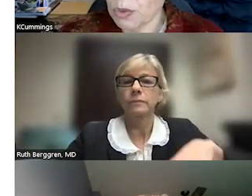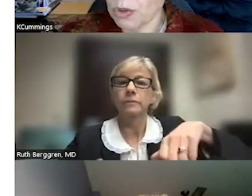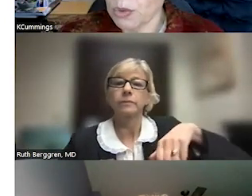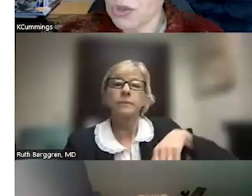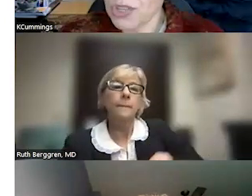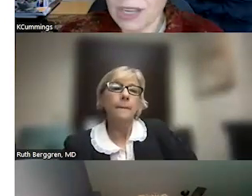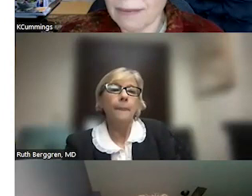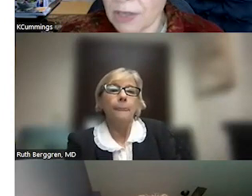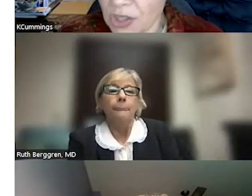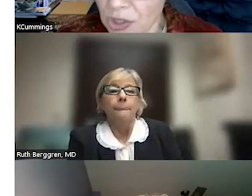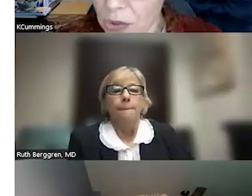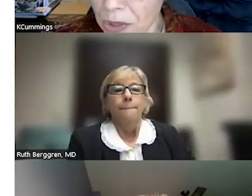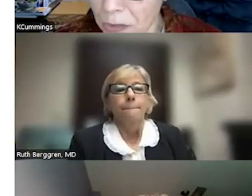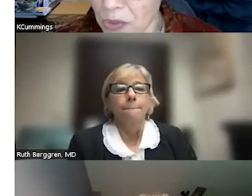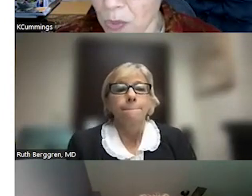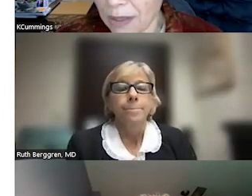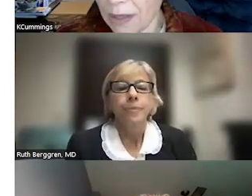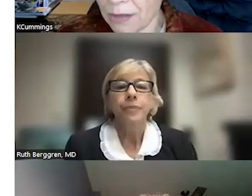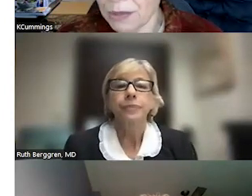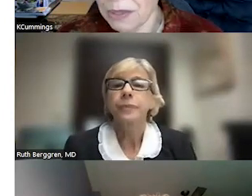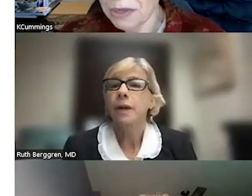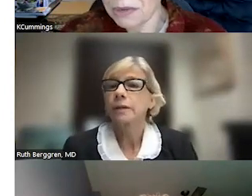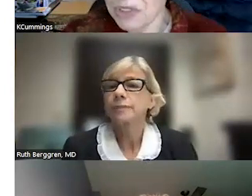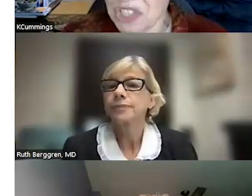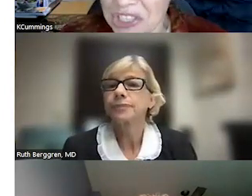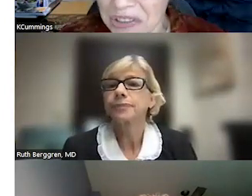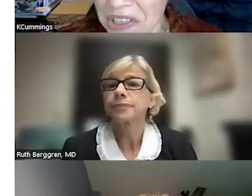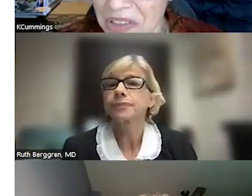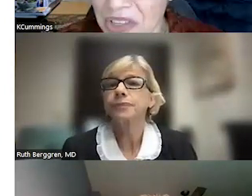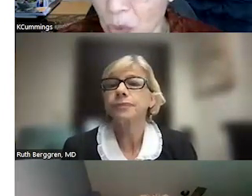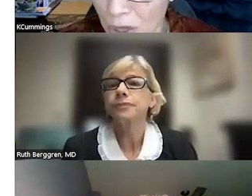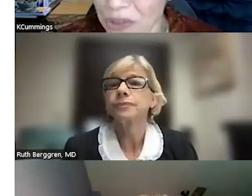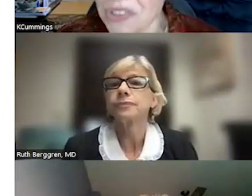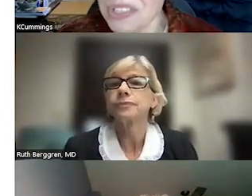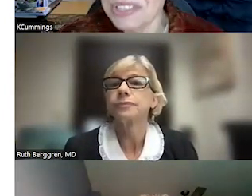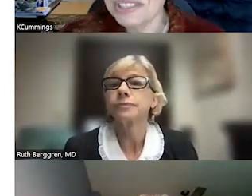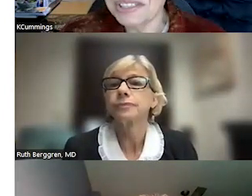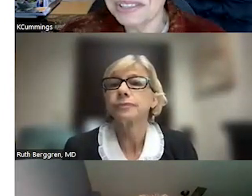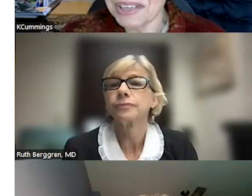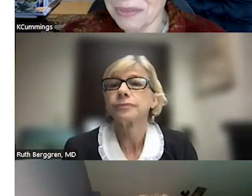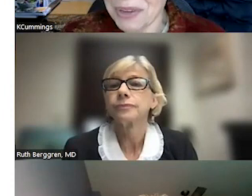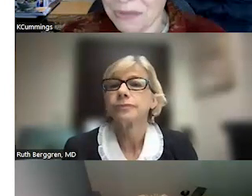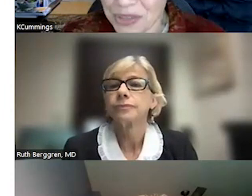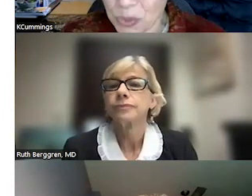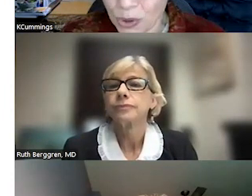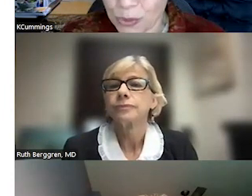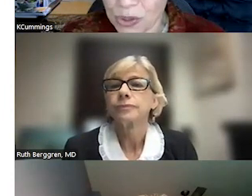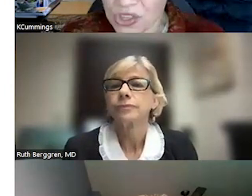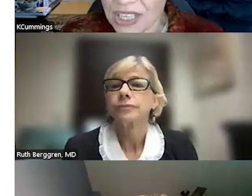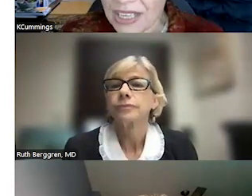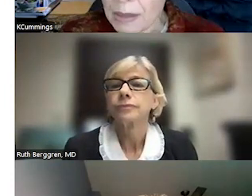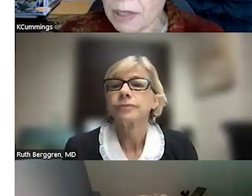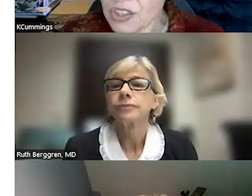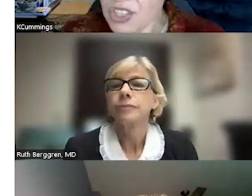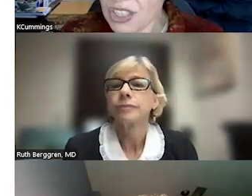health workforces. And obviously TUDA was way ahead of the scene in this awareness of this